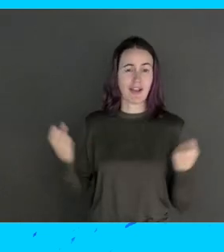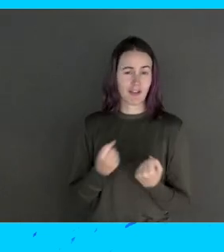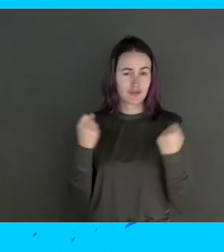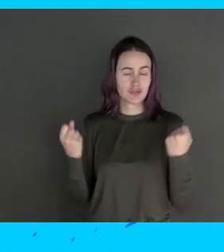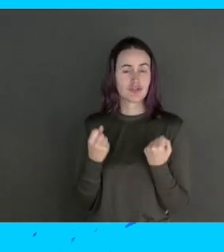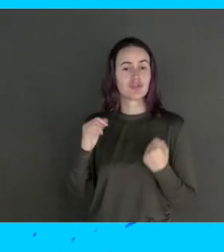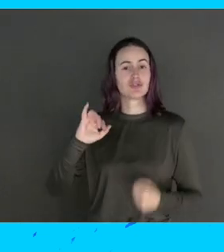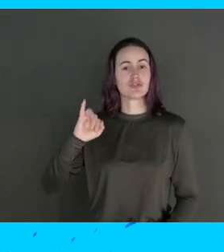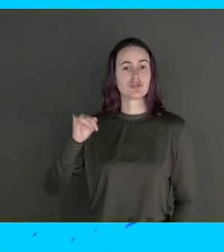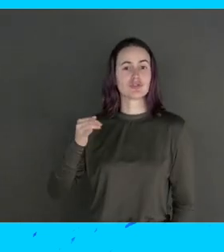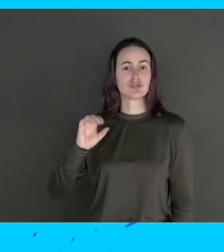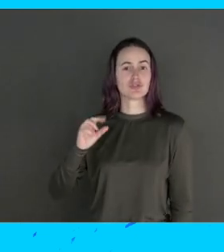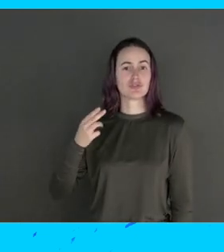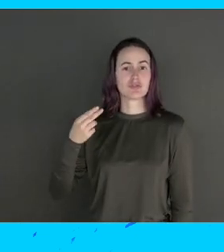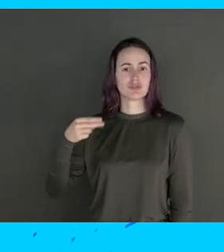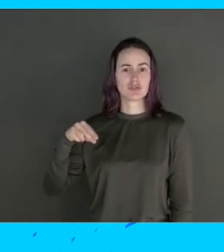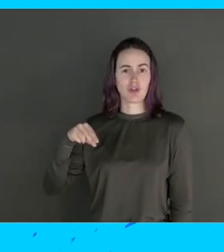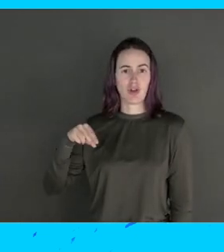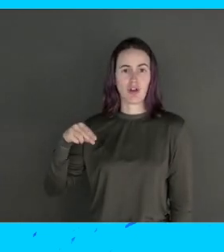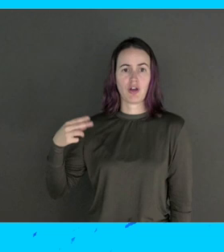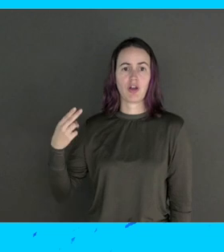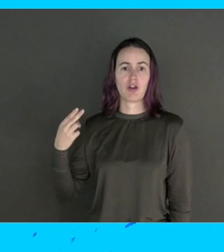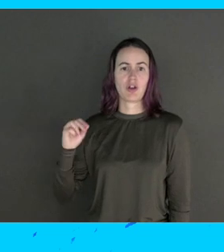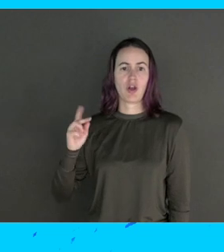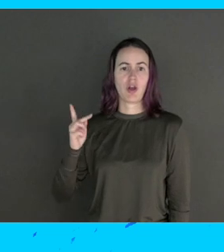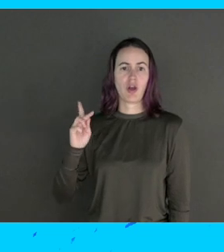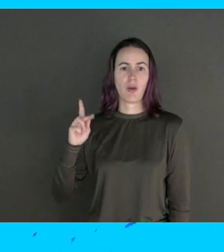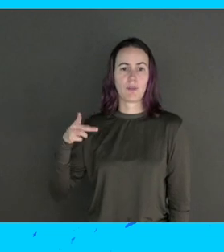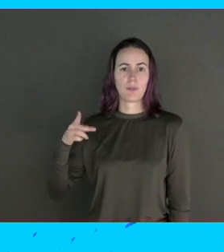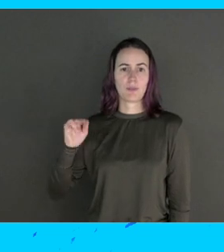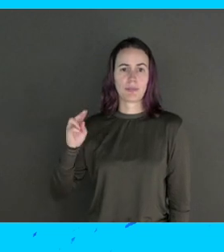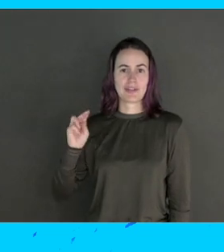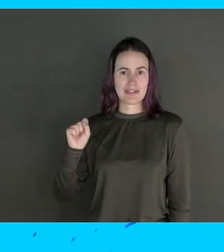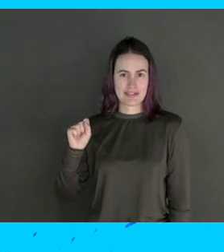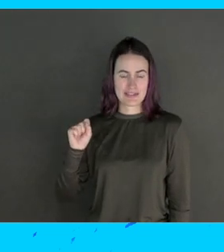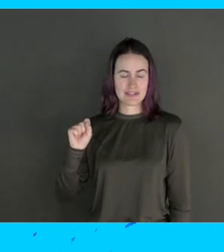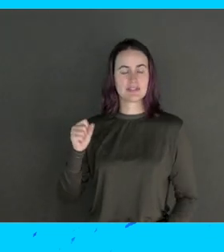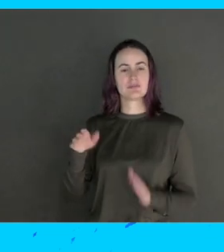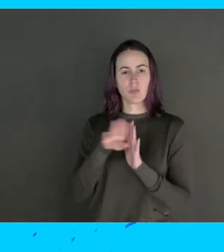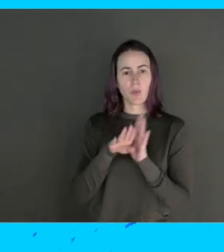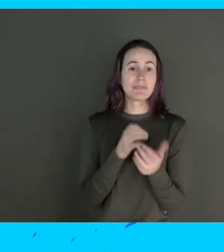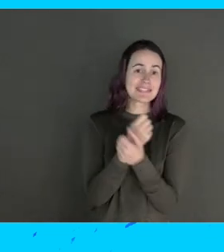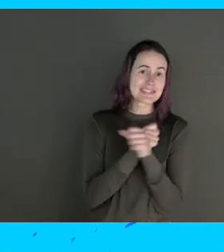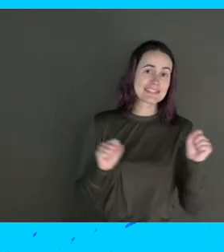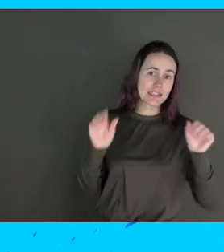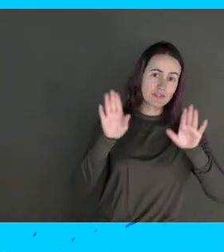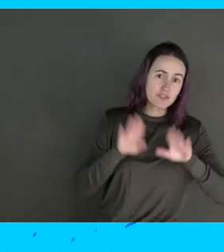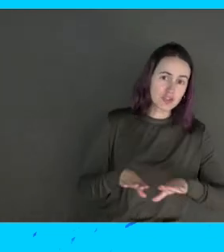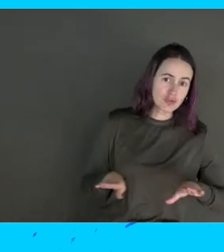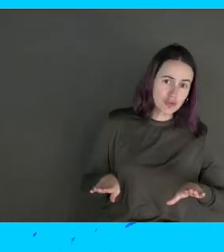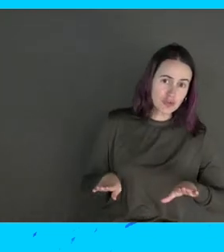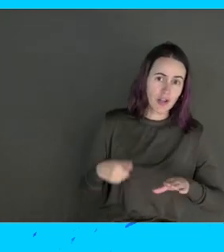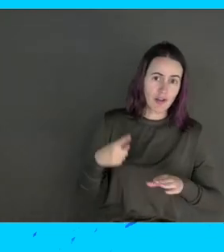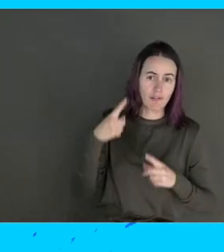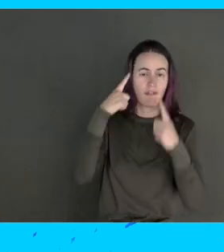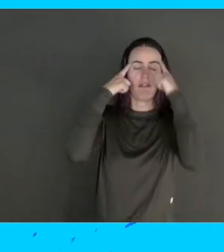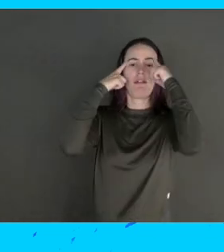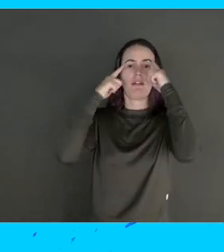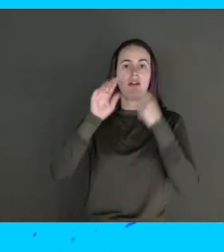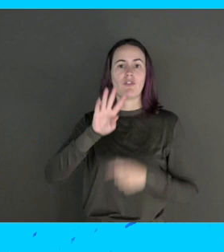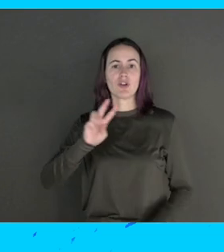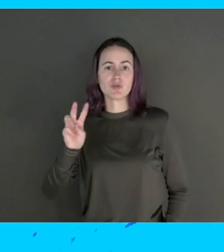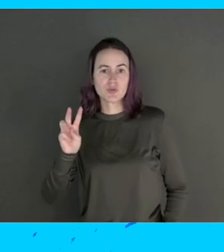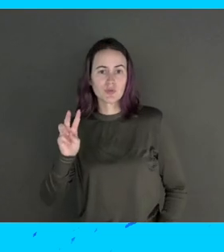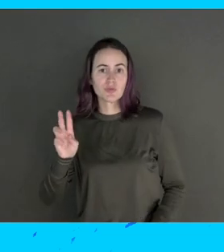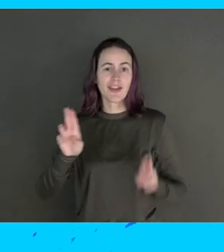Programs in collaboration with Save the Children, Think Place, Ideas 42, Canberra Collective, International Center for Research on